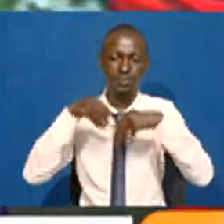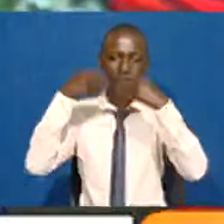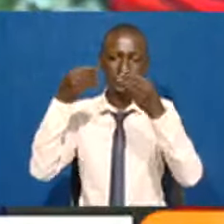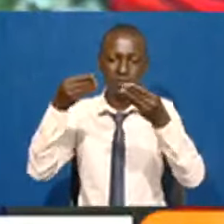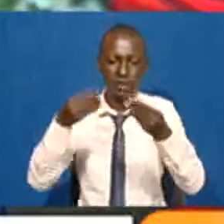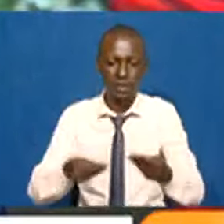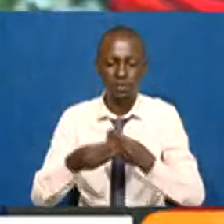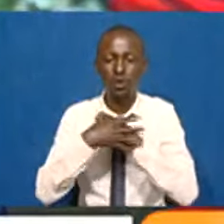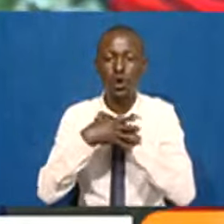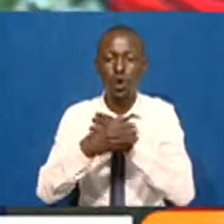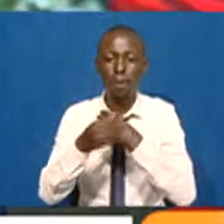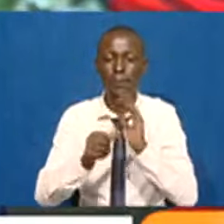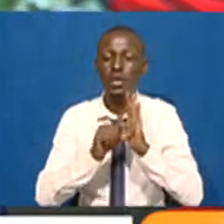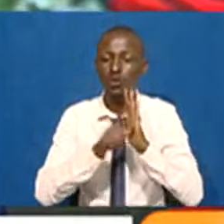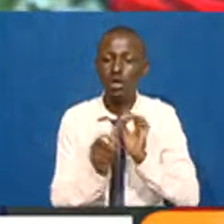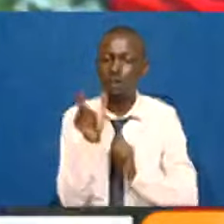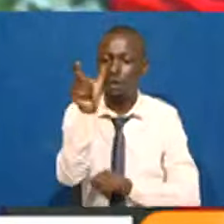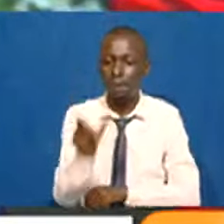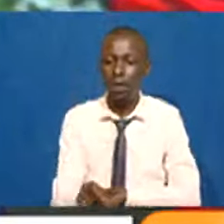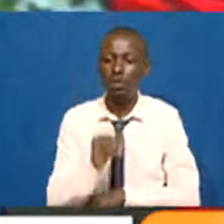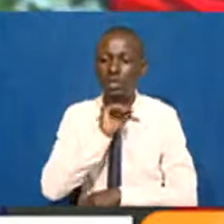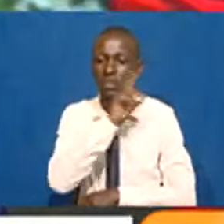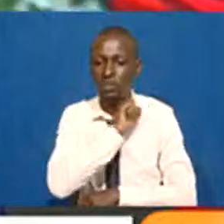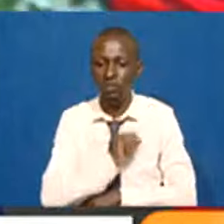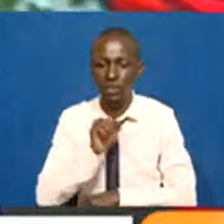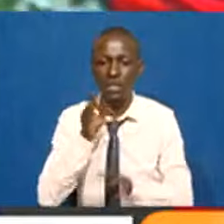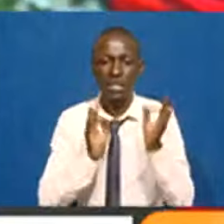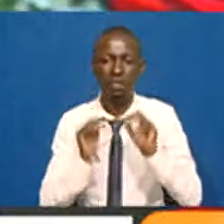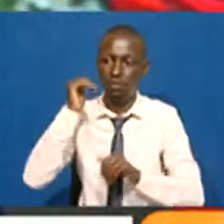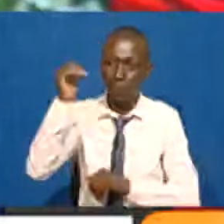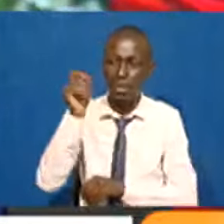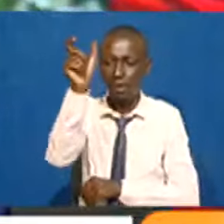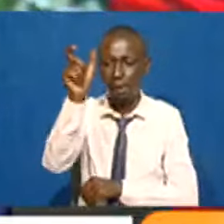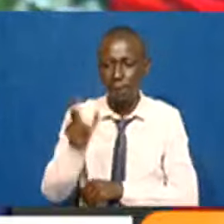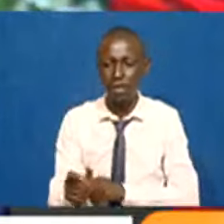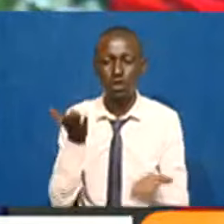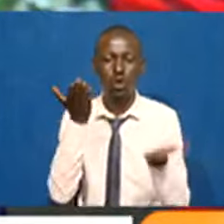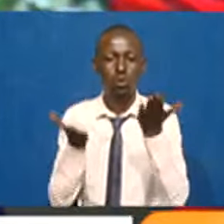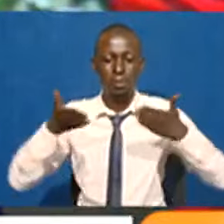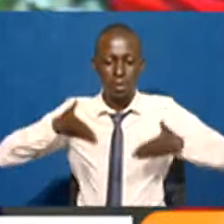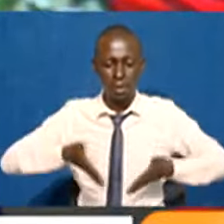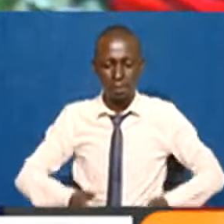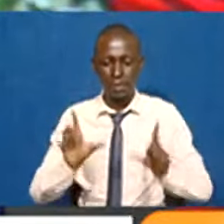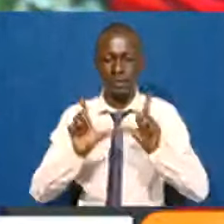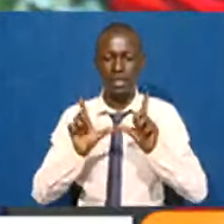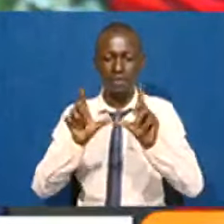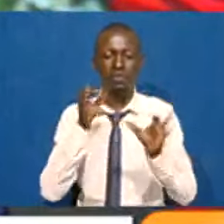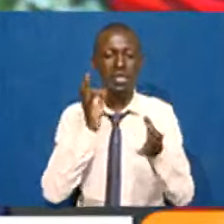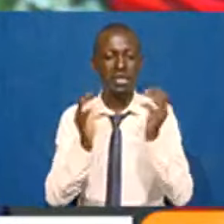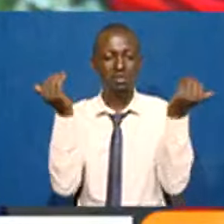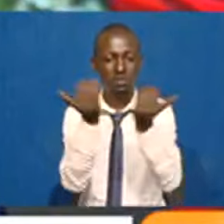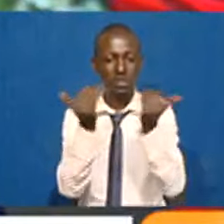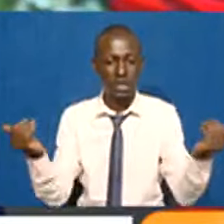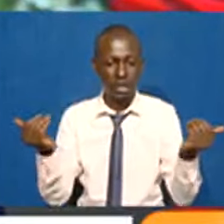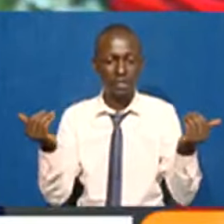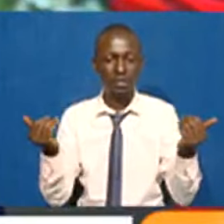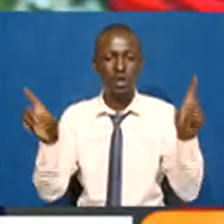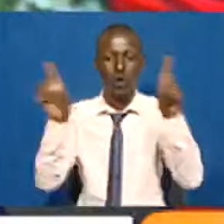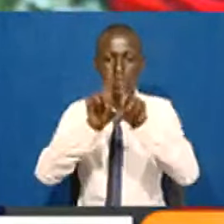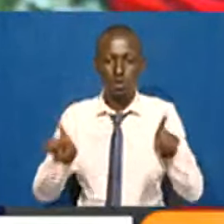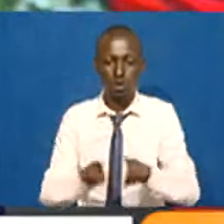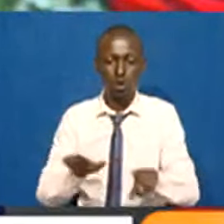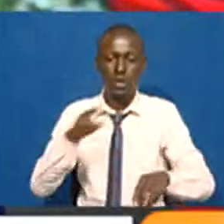ID photocopy of the deceased, if it's an adult, or a birth certificate if a child. We ask you to provide the letter from